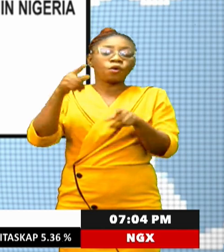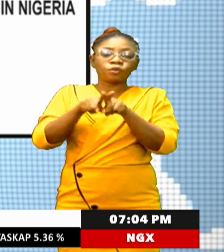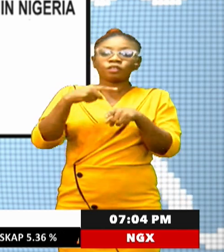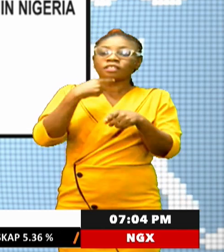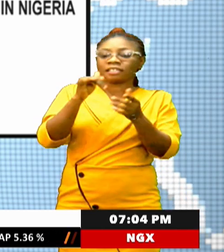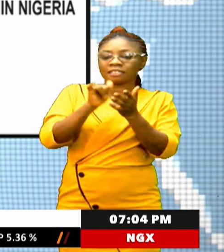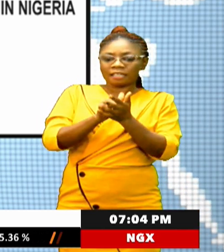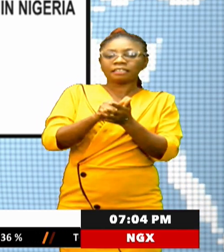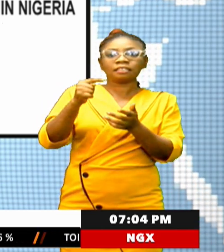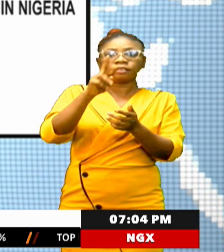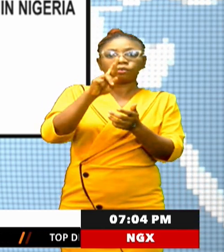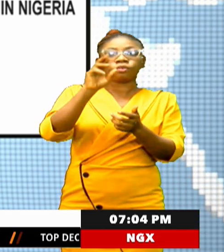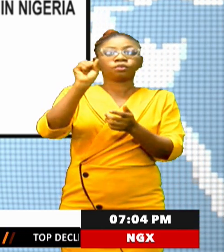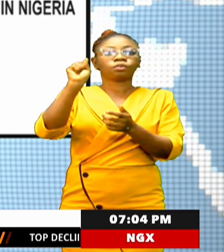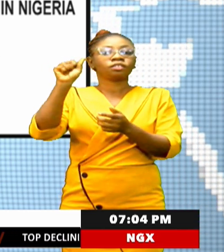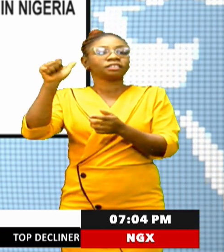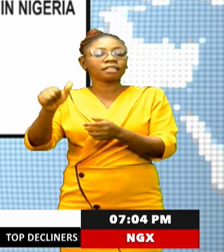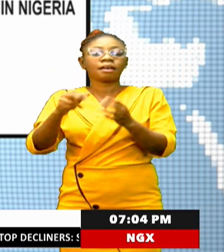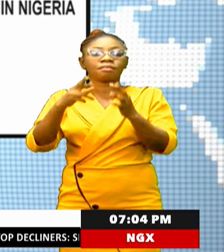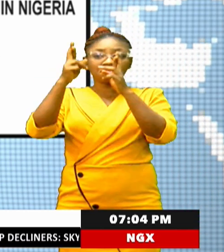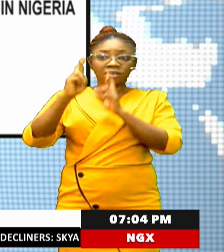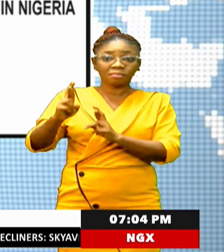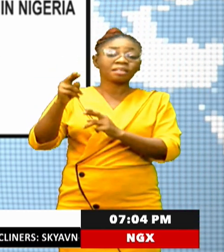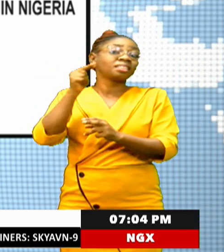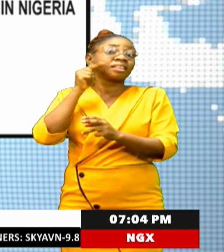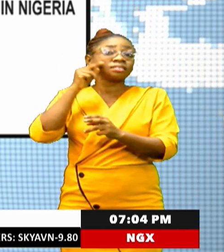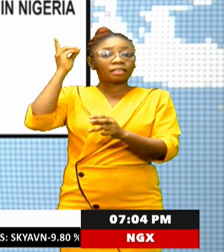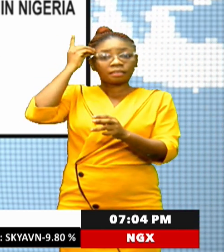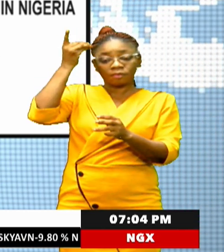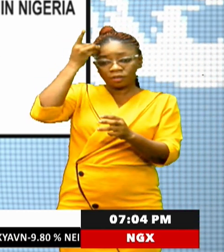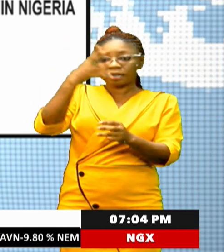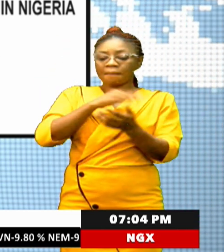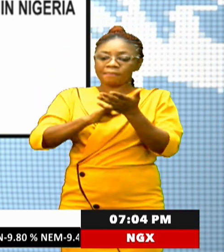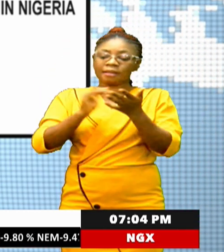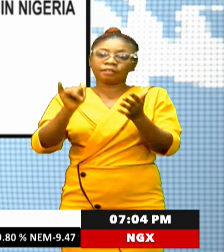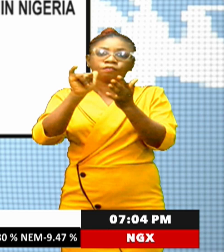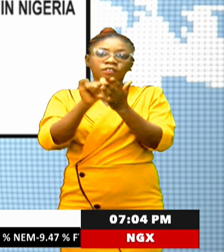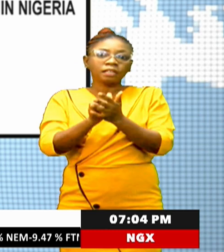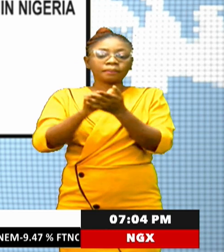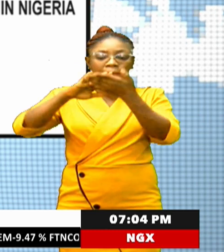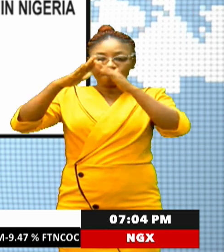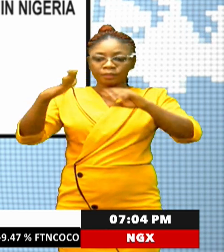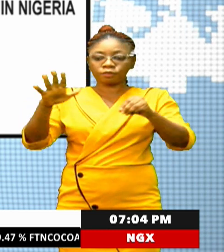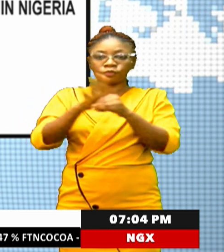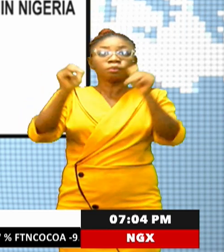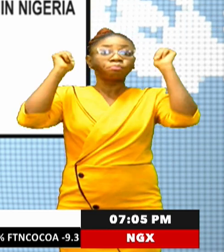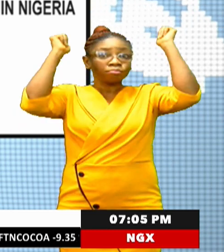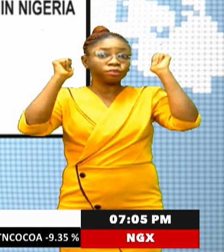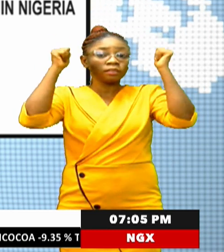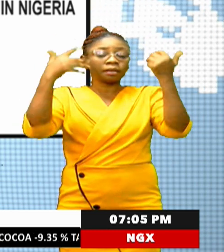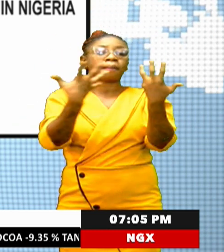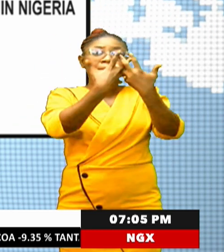respects Nigerian democracy and believes that peaceful demonstrations in conformity with the Nigerian law are